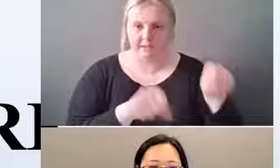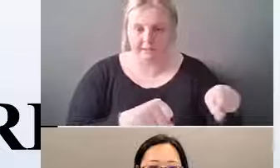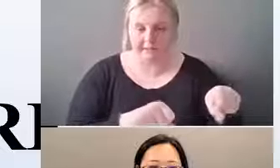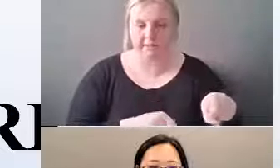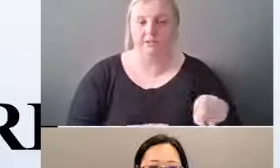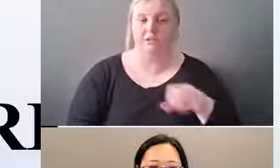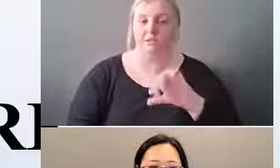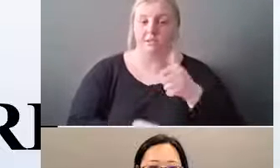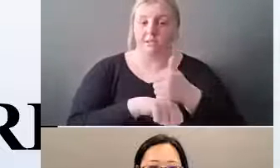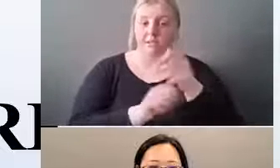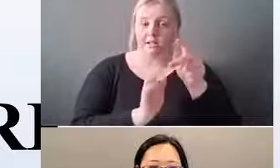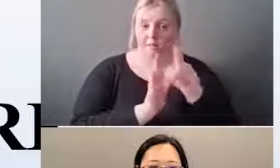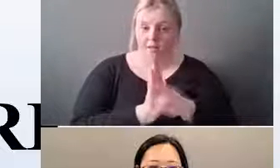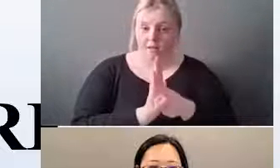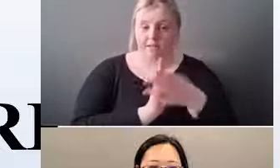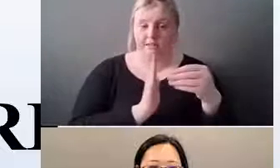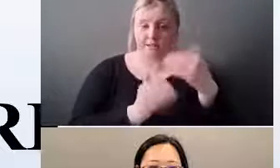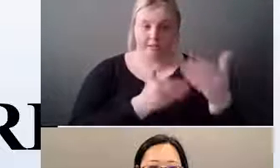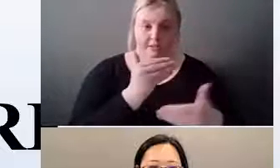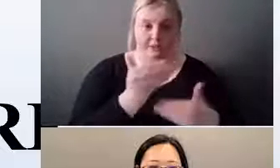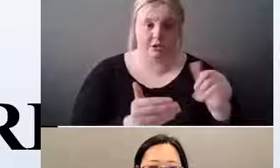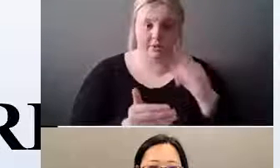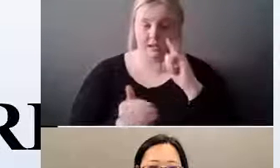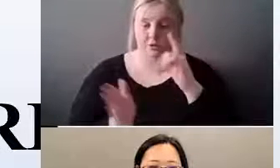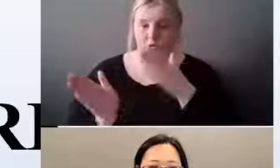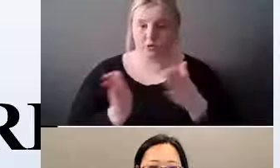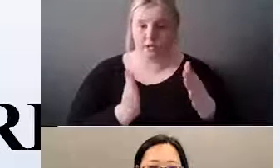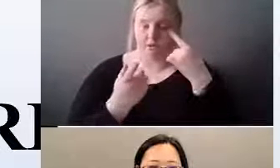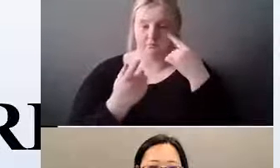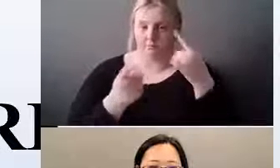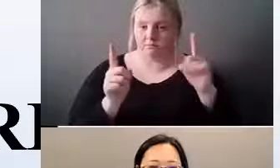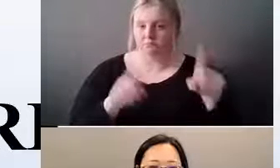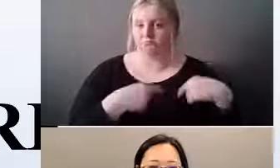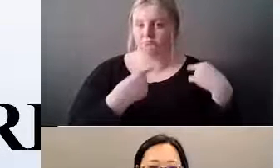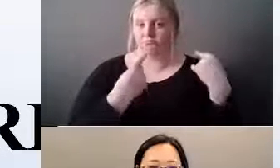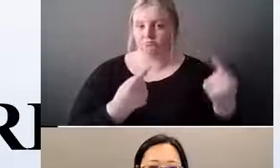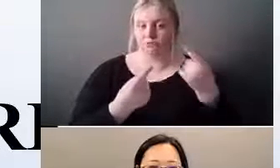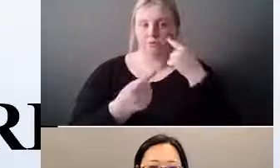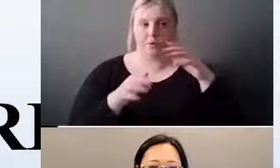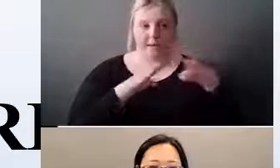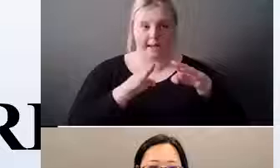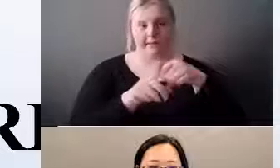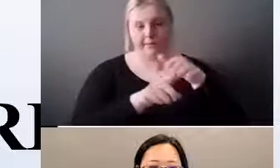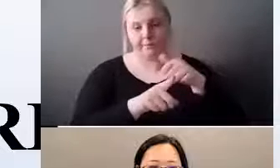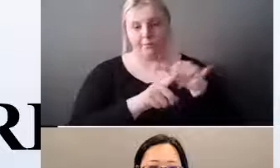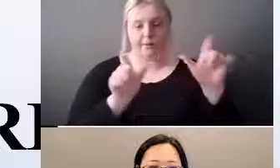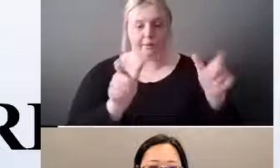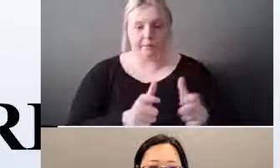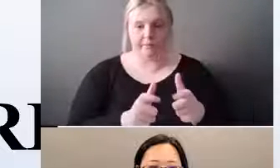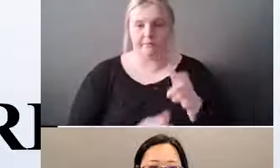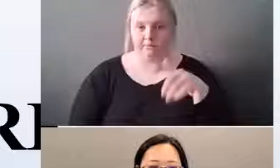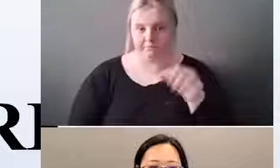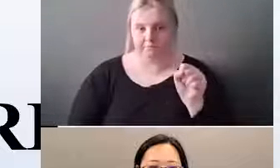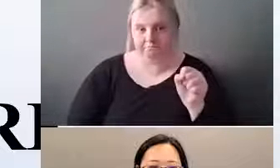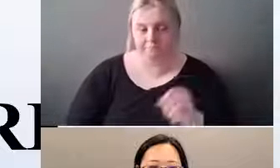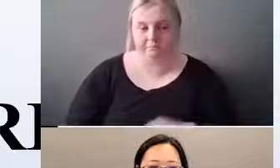policy and procedure is a strategy that has been proven effective in reducing bullying behaviors in other populations. So